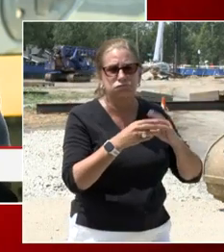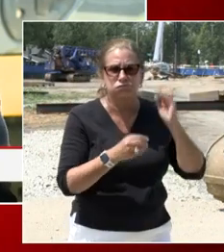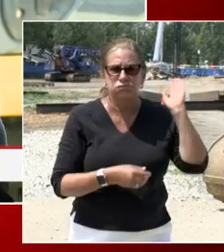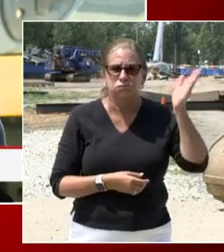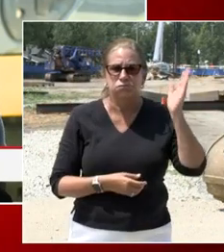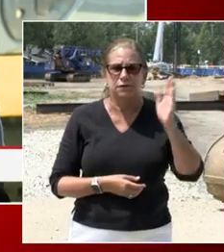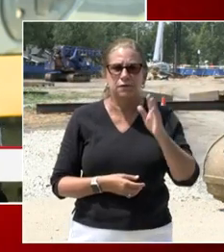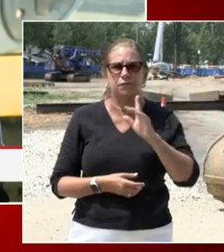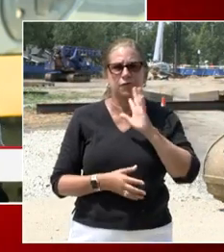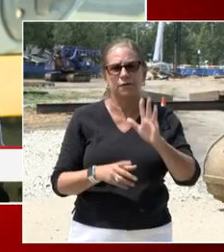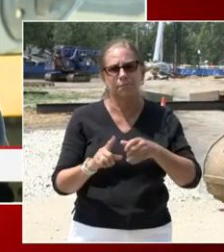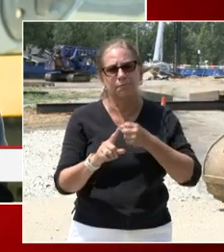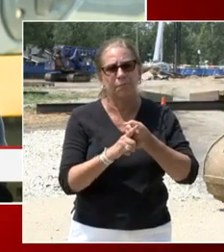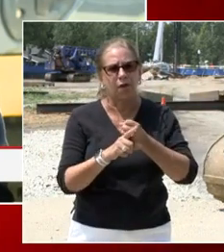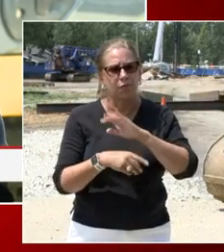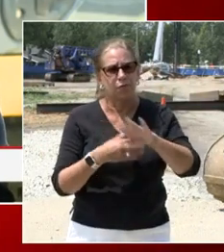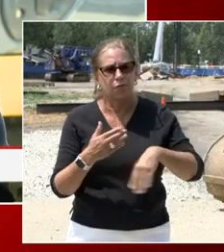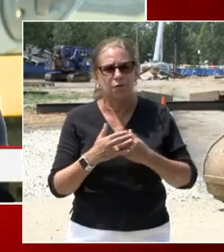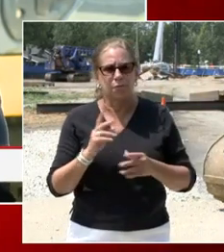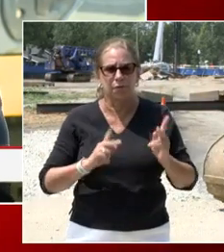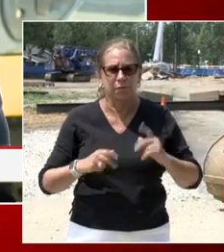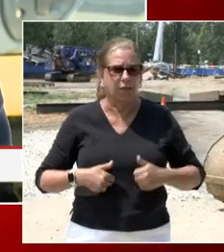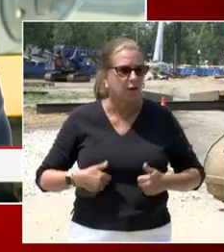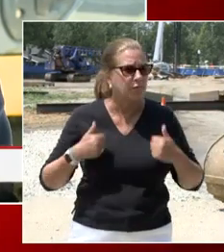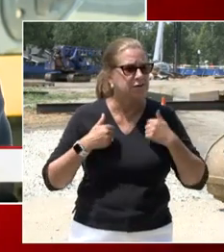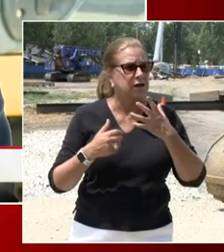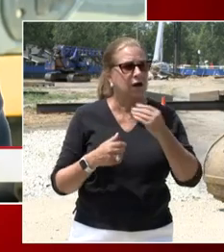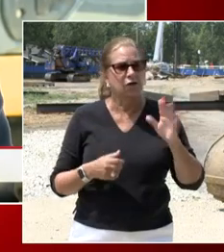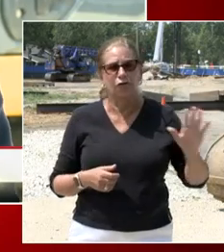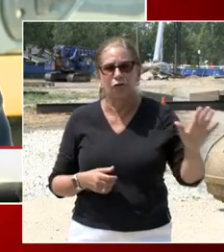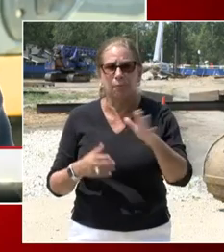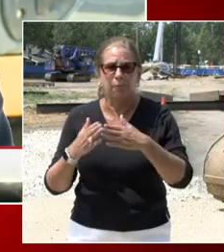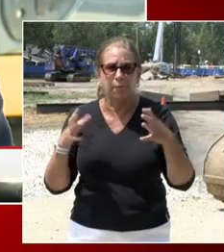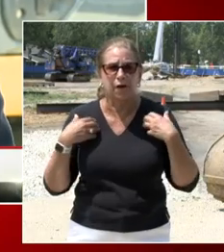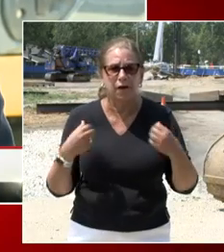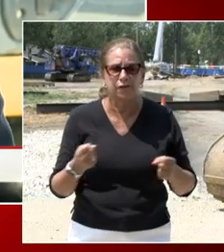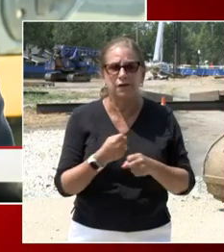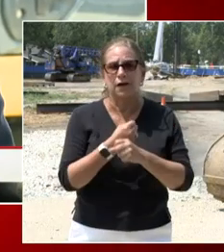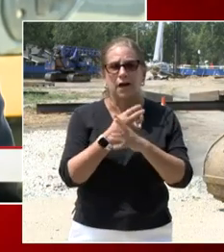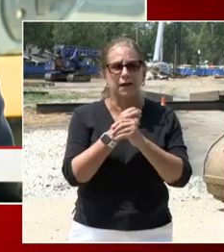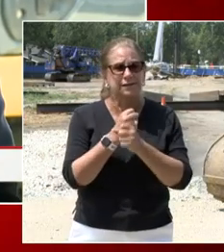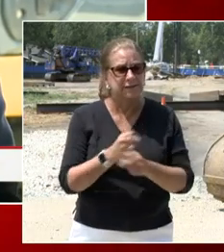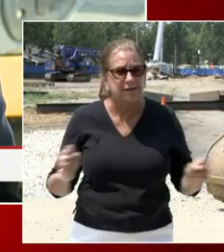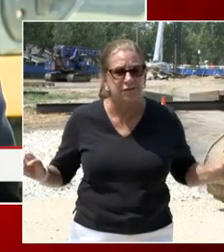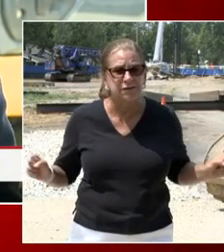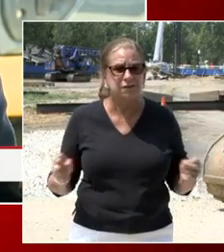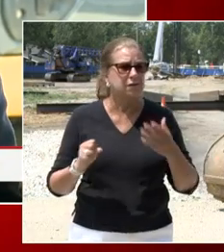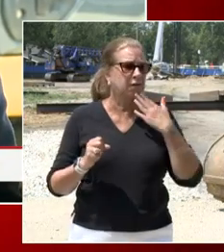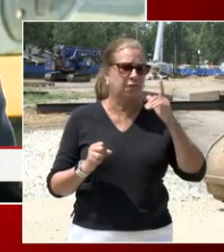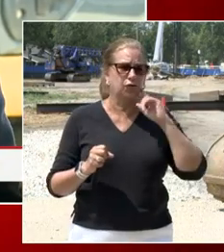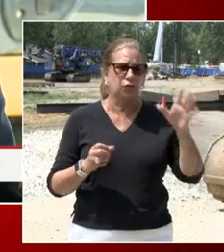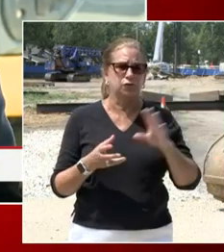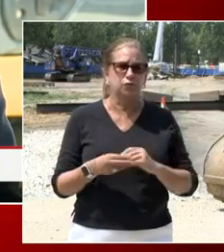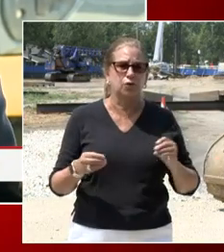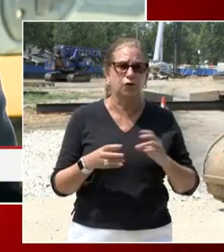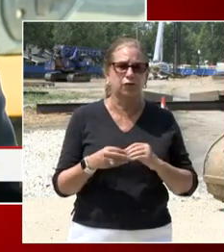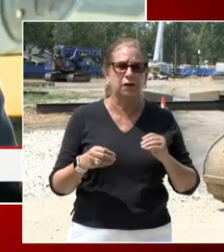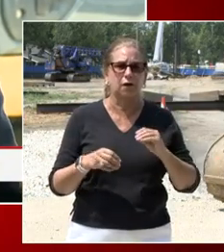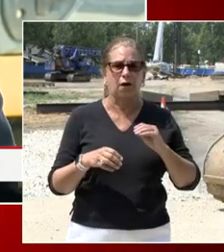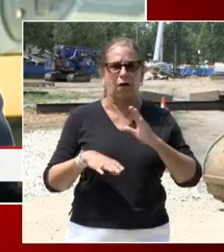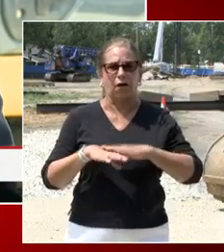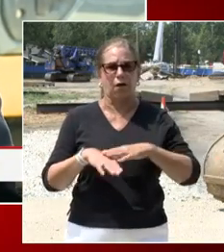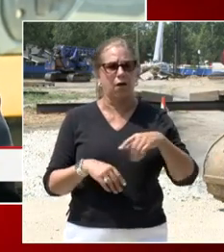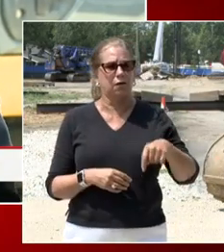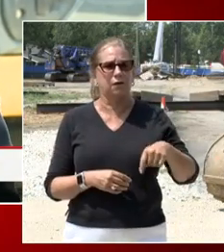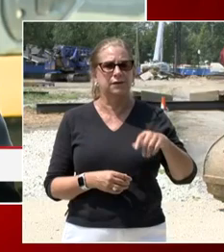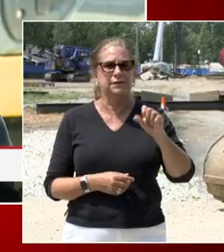This groundbreaking also opens an exciting new chapter in the story of how the St. Elizabeth's East Campus is growing and changing